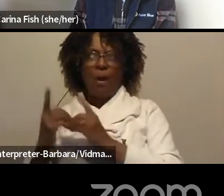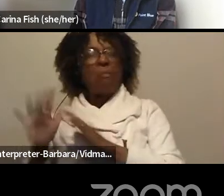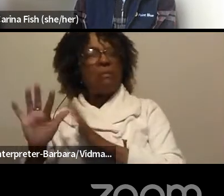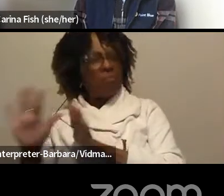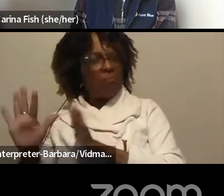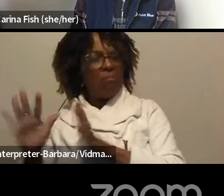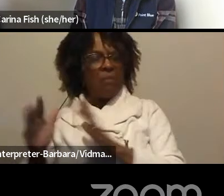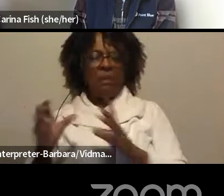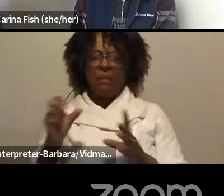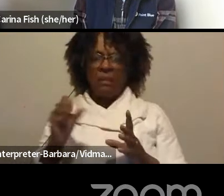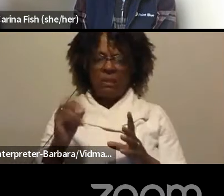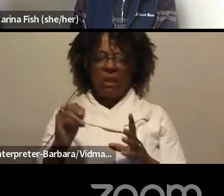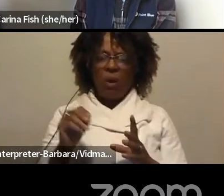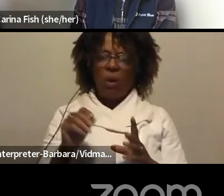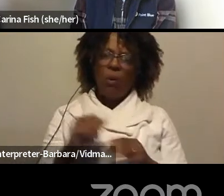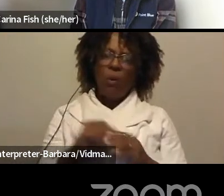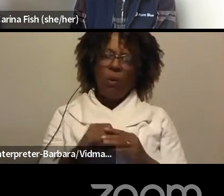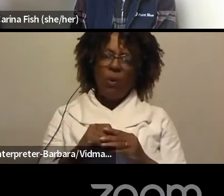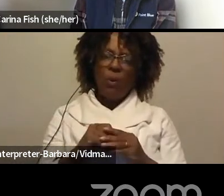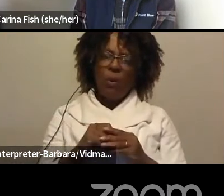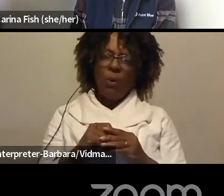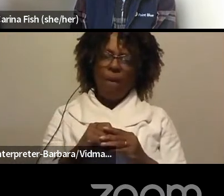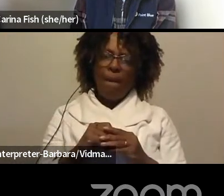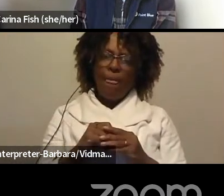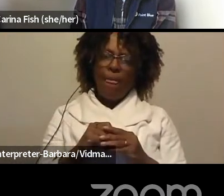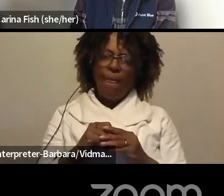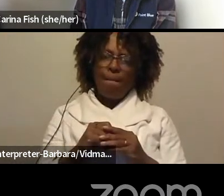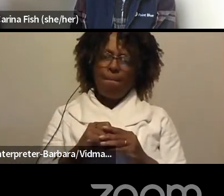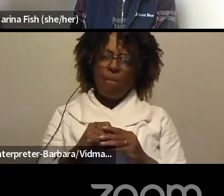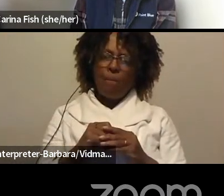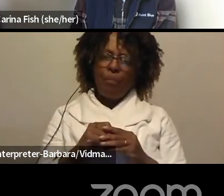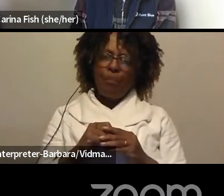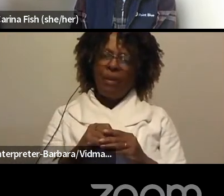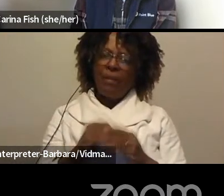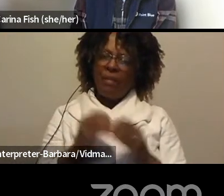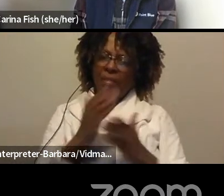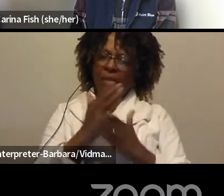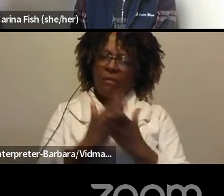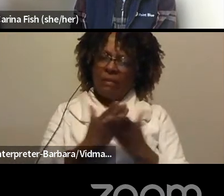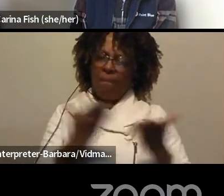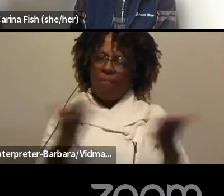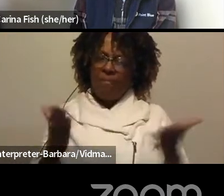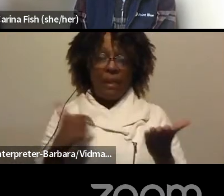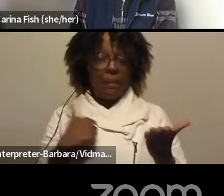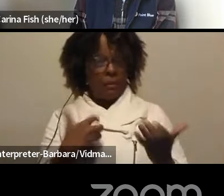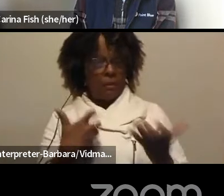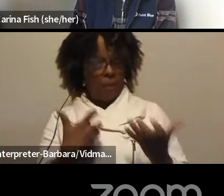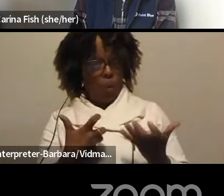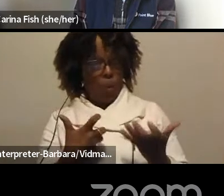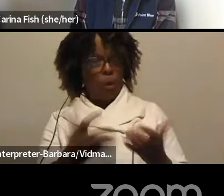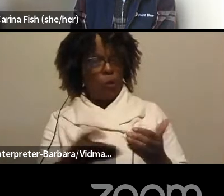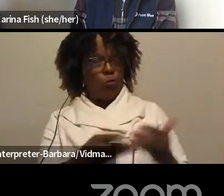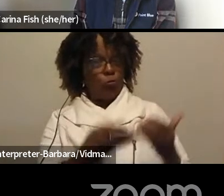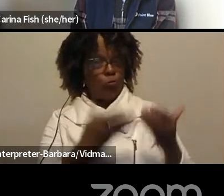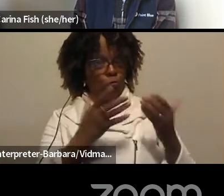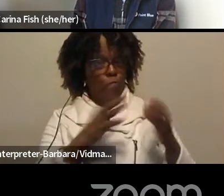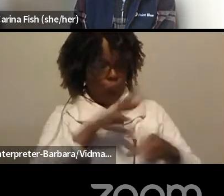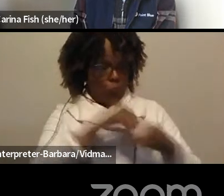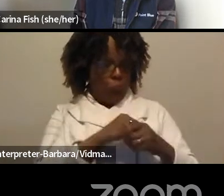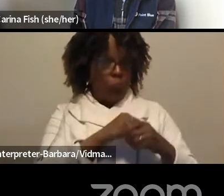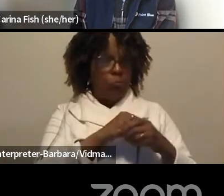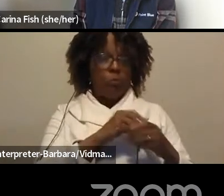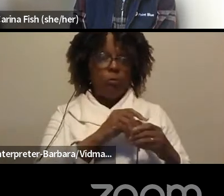like, I'm gonna just jump on. But if there's things that I couldn't get done, or there's things where it's just problem because of politics or